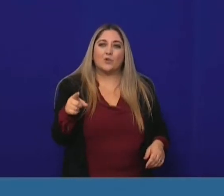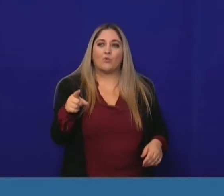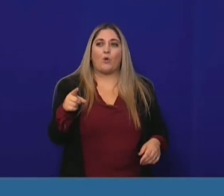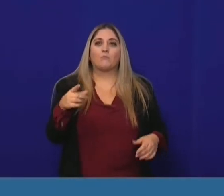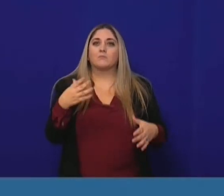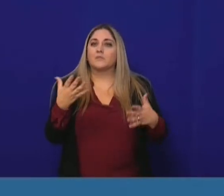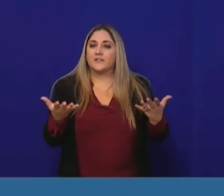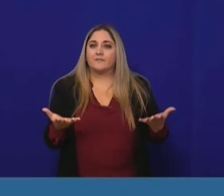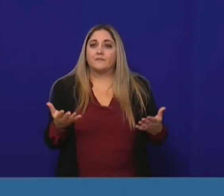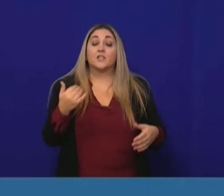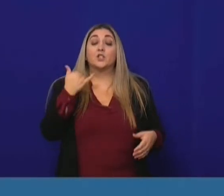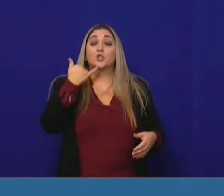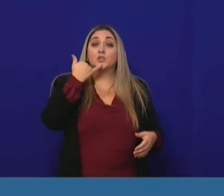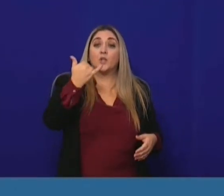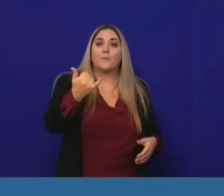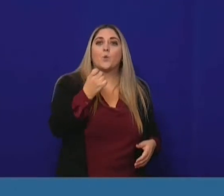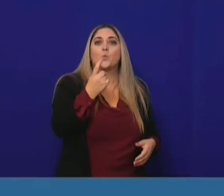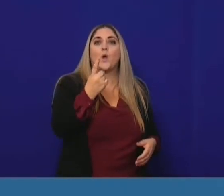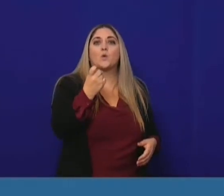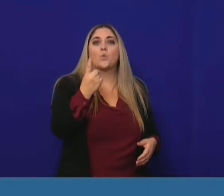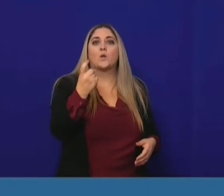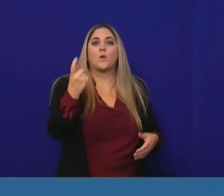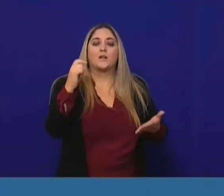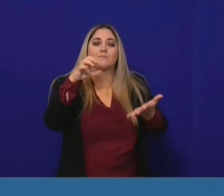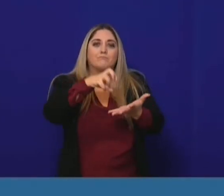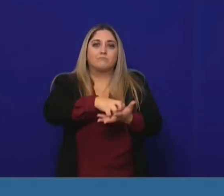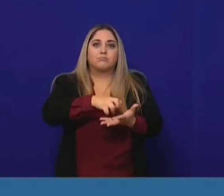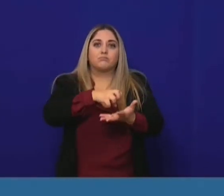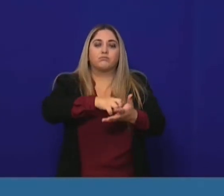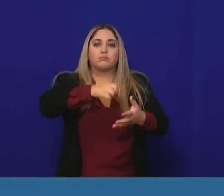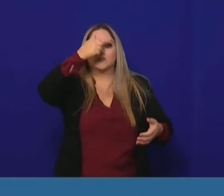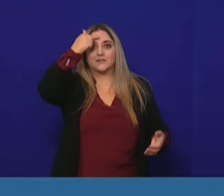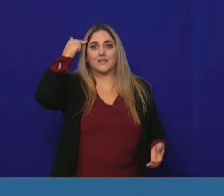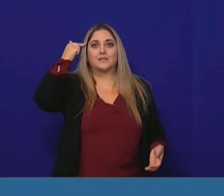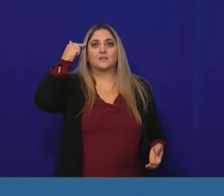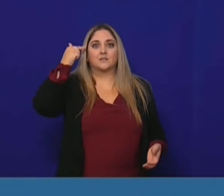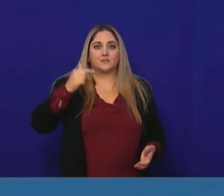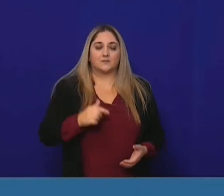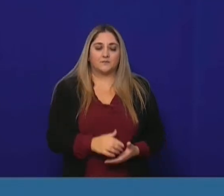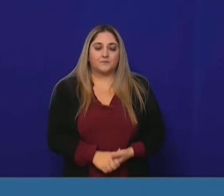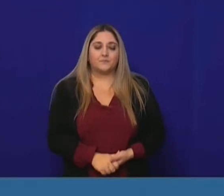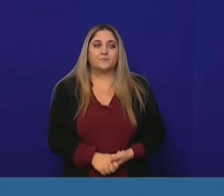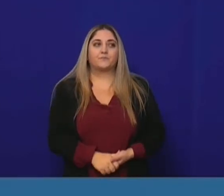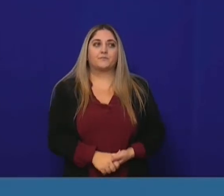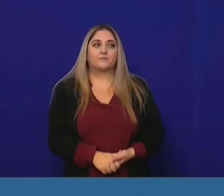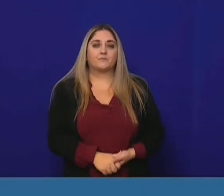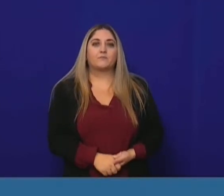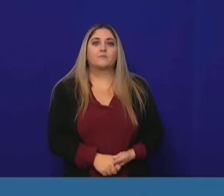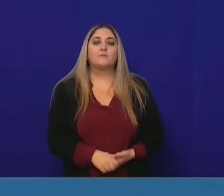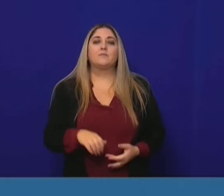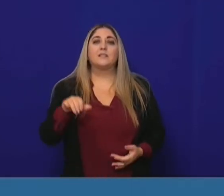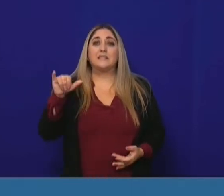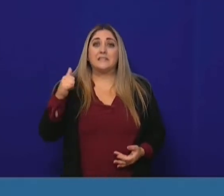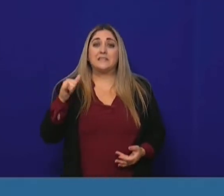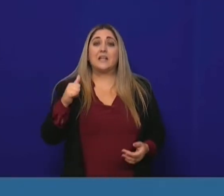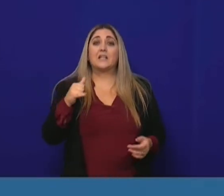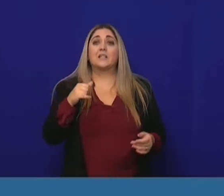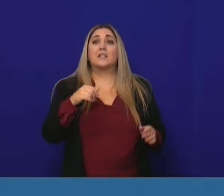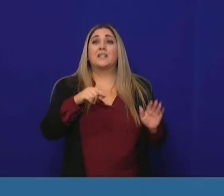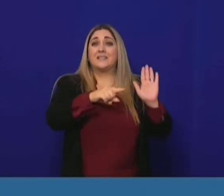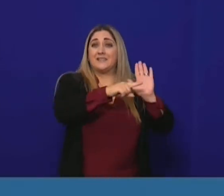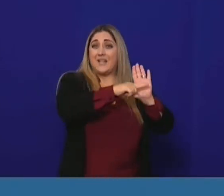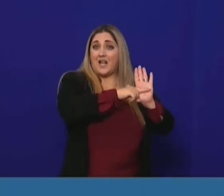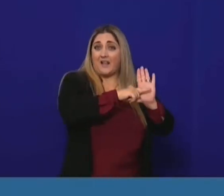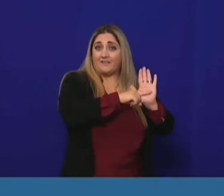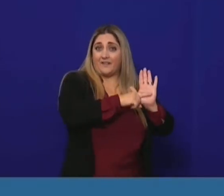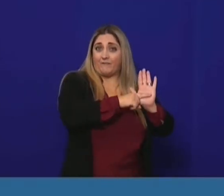l-111 u aħna nkun nistgħu nibbukkjalkom test ħalli naraw jekk dan huwiex COVID. Anka jekk joħroġ riżultat li huwa negattiv,